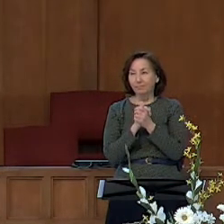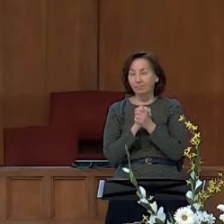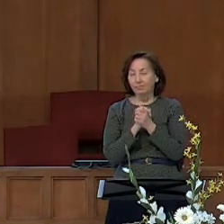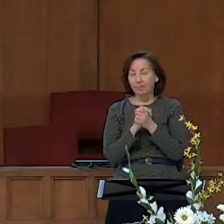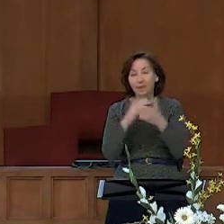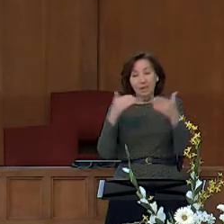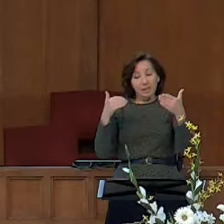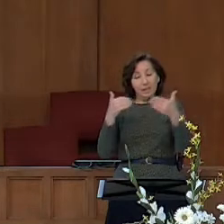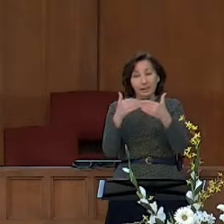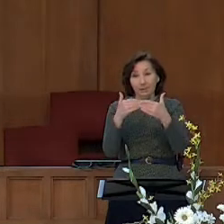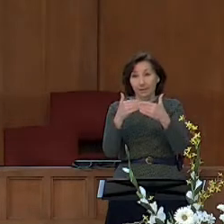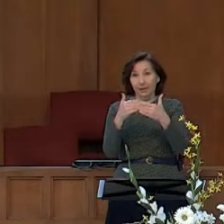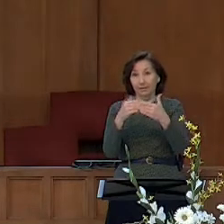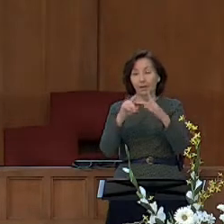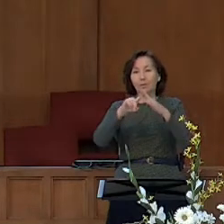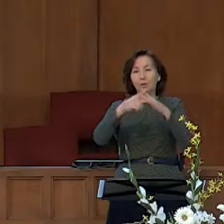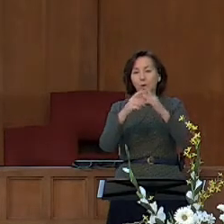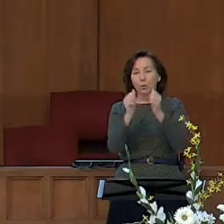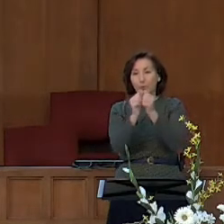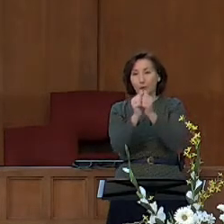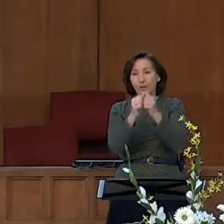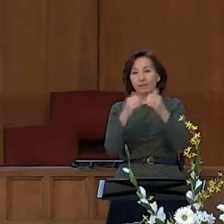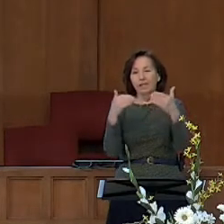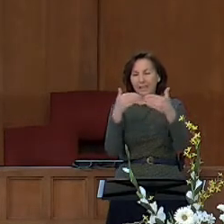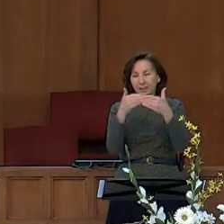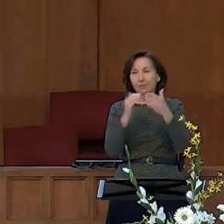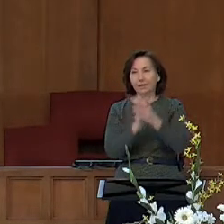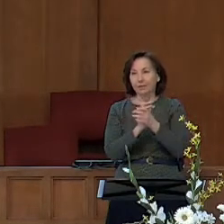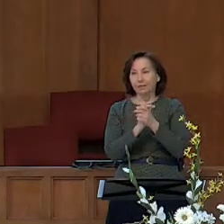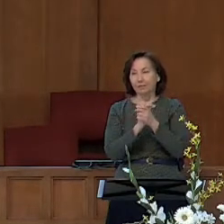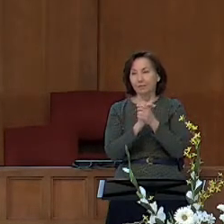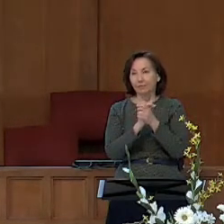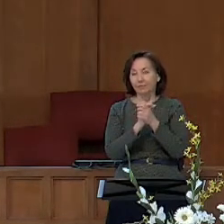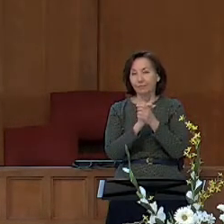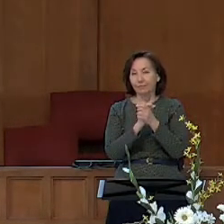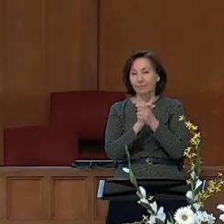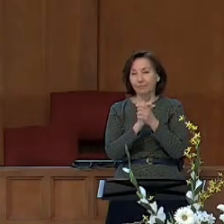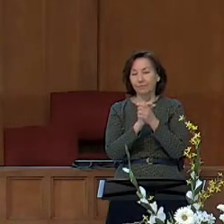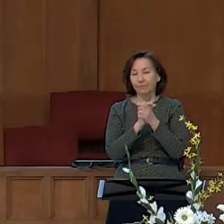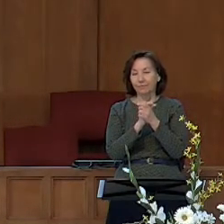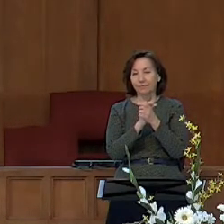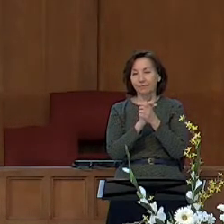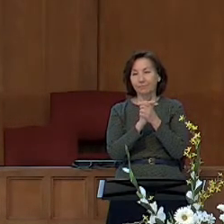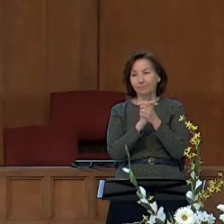Intimacy, I want to start with intimacy. Intimacy is being,